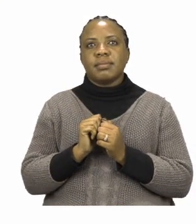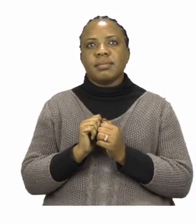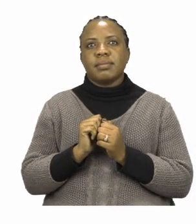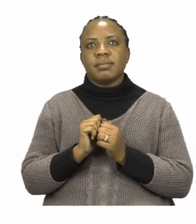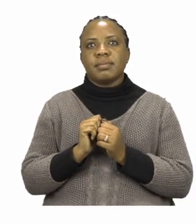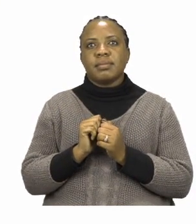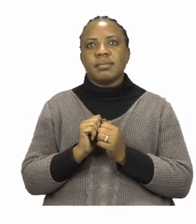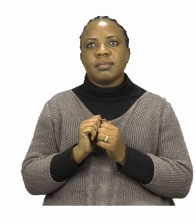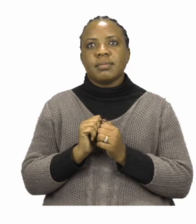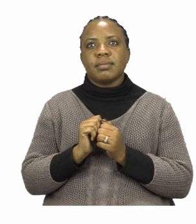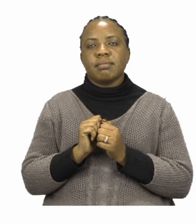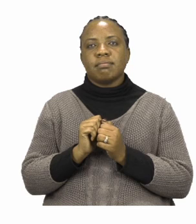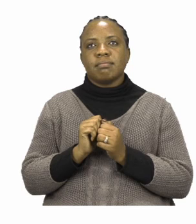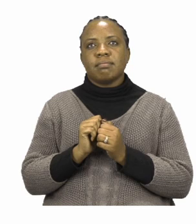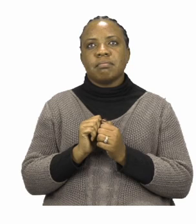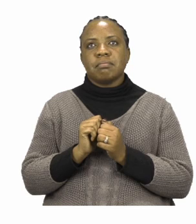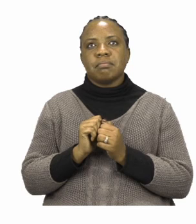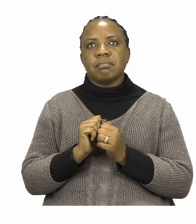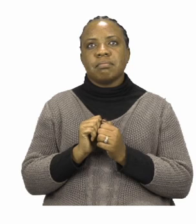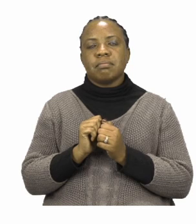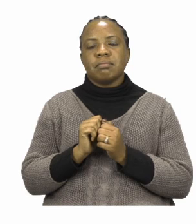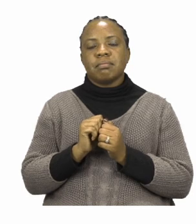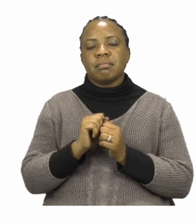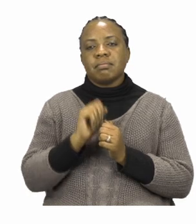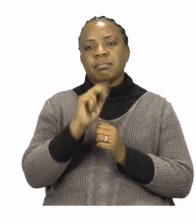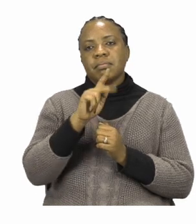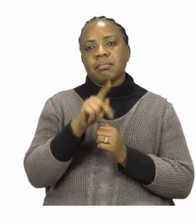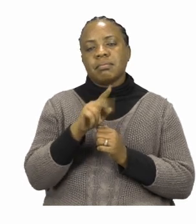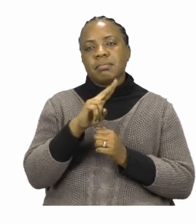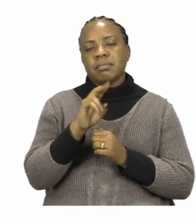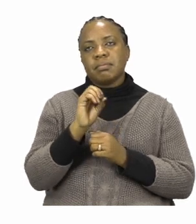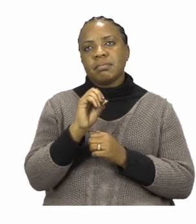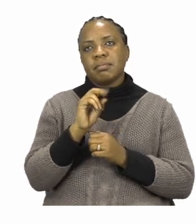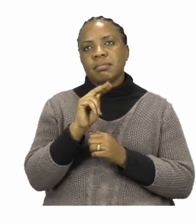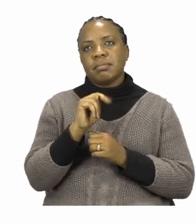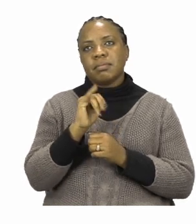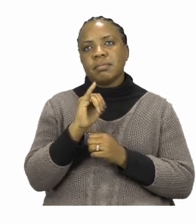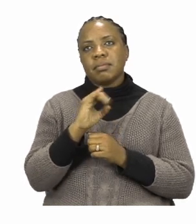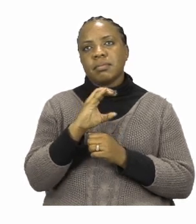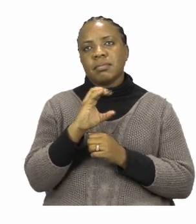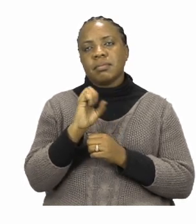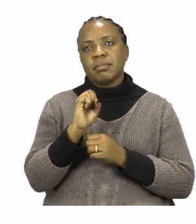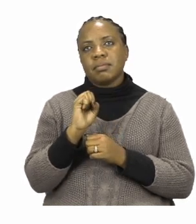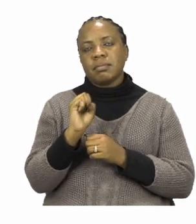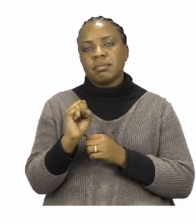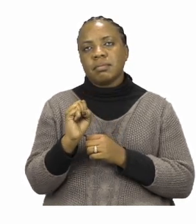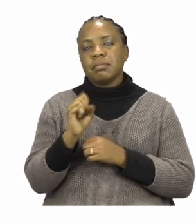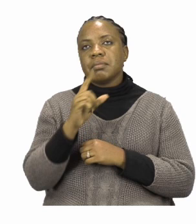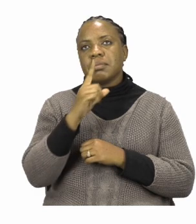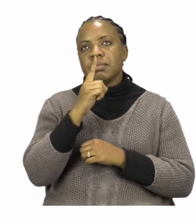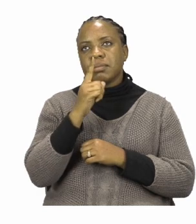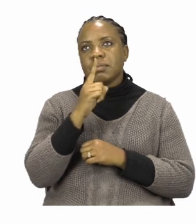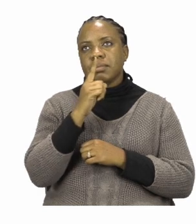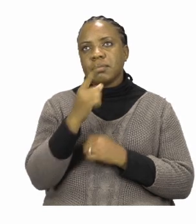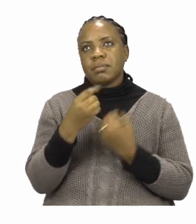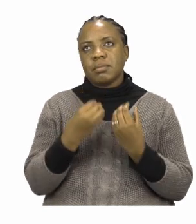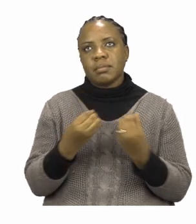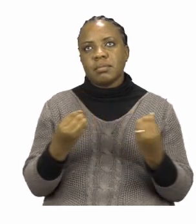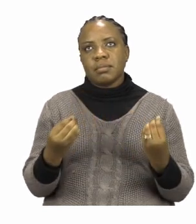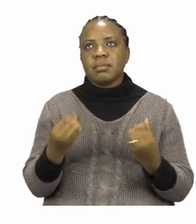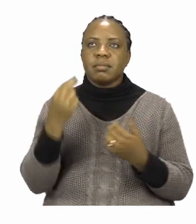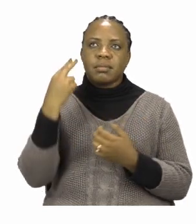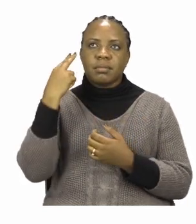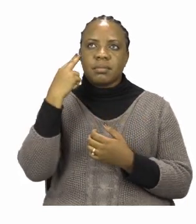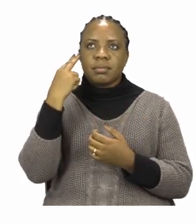to be doing phonic sounds. Now, this one is very special because when U and R